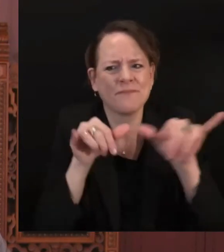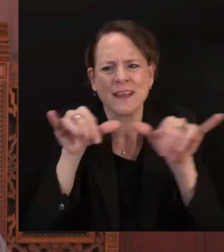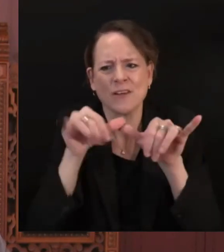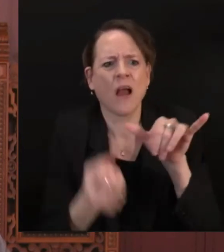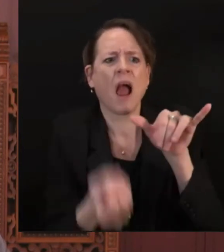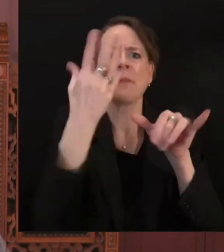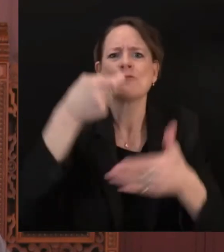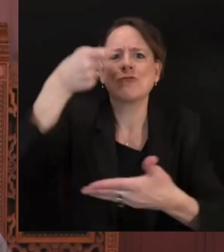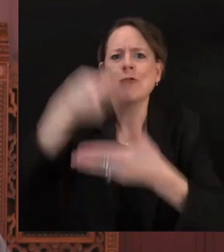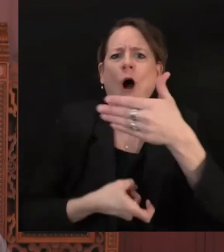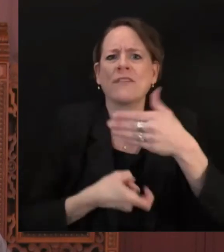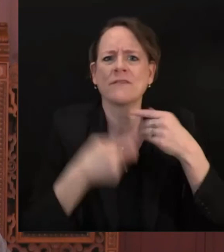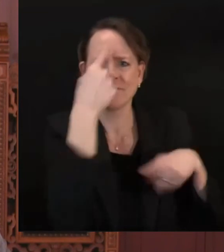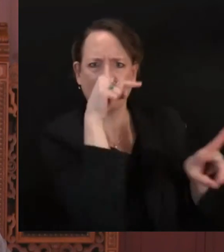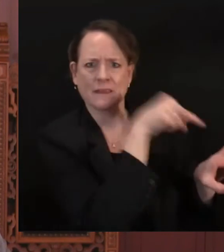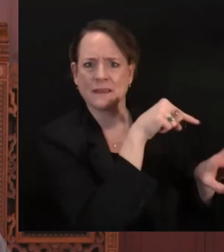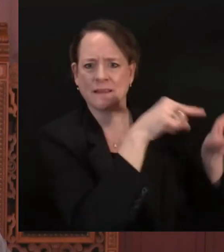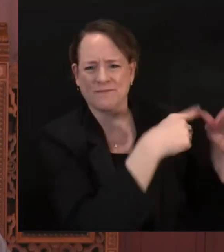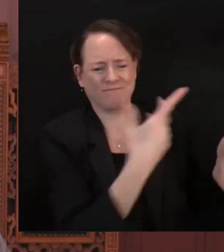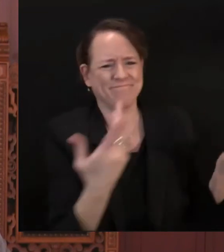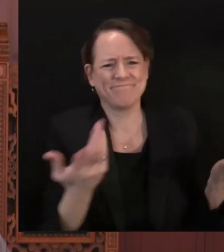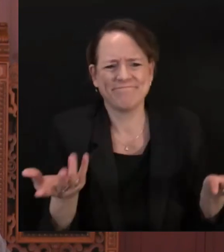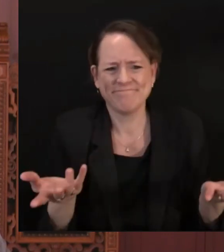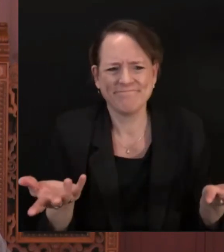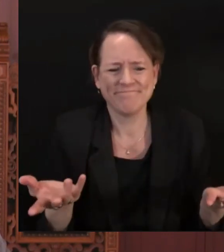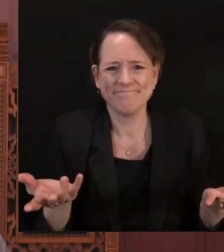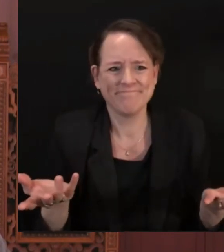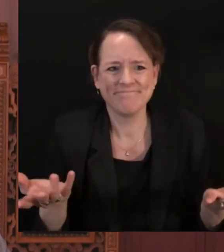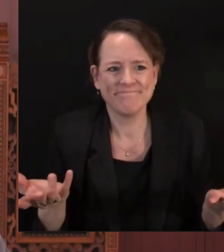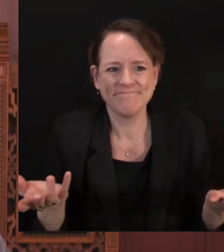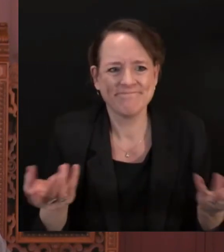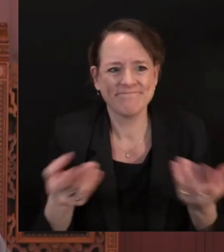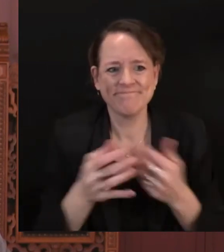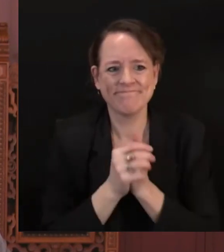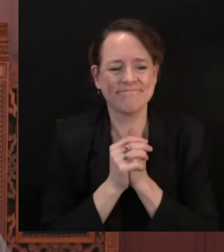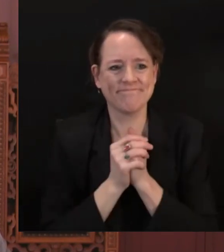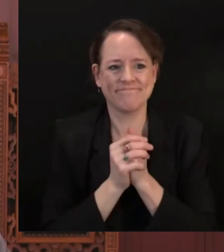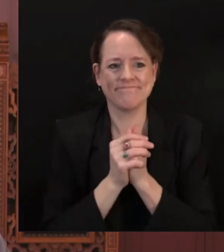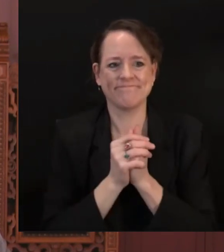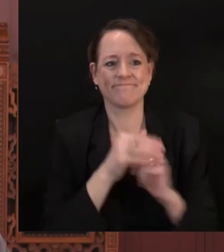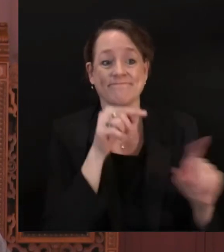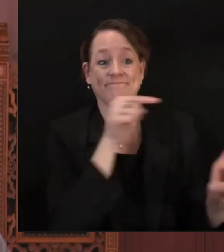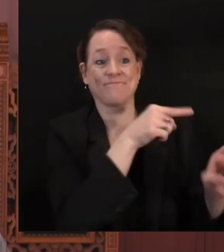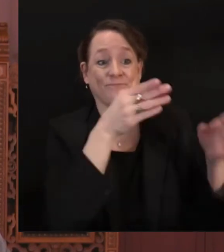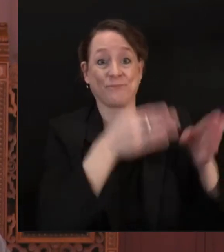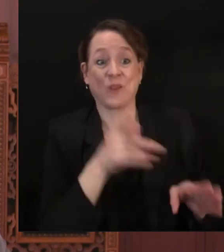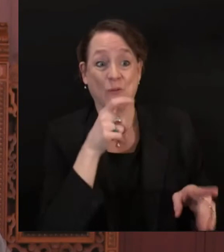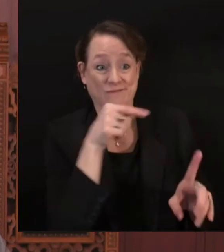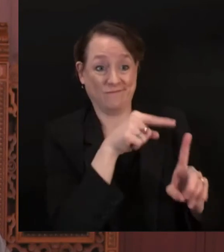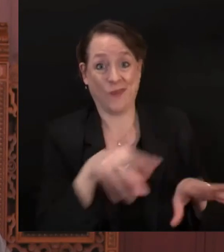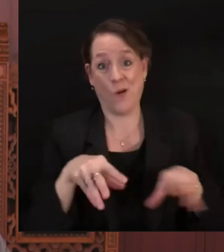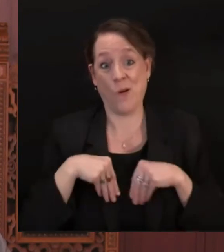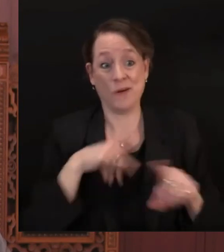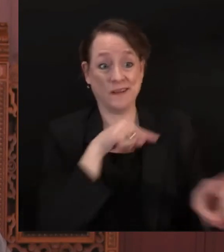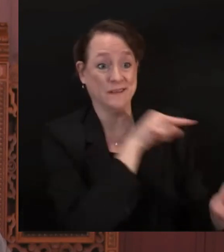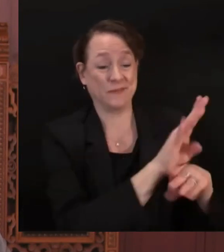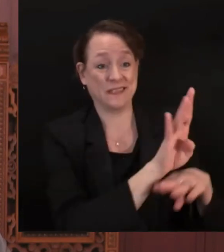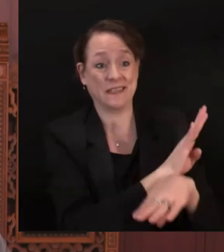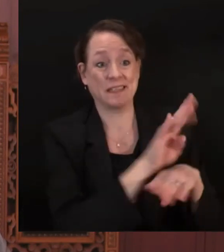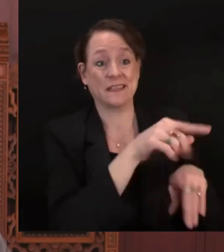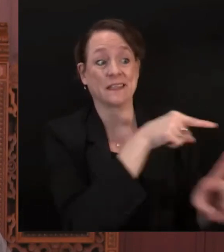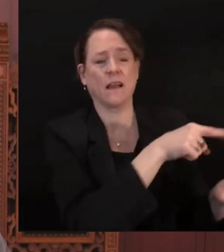the impact that has on that family that is depending on that money from that closure.